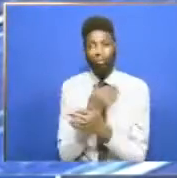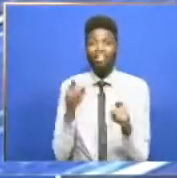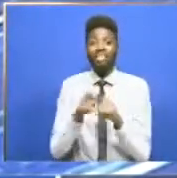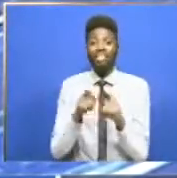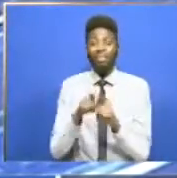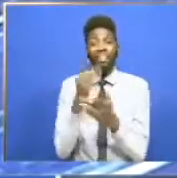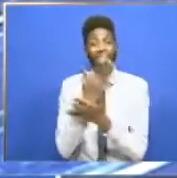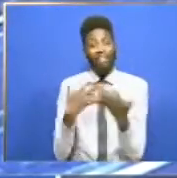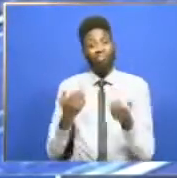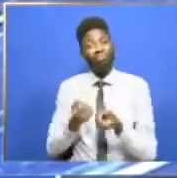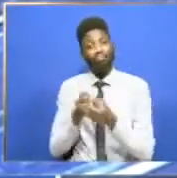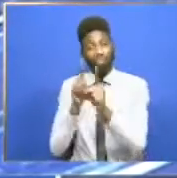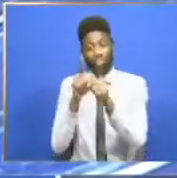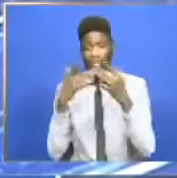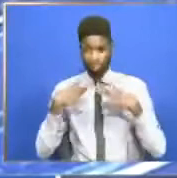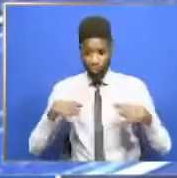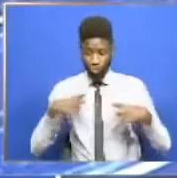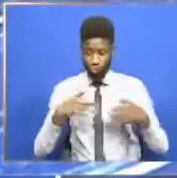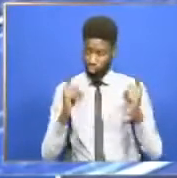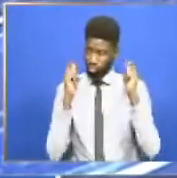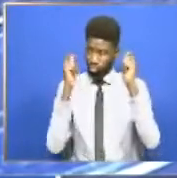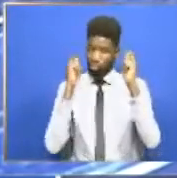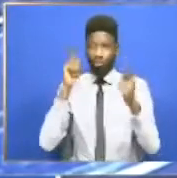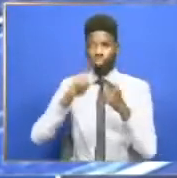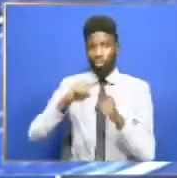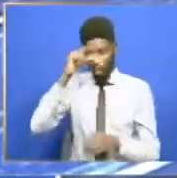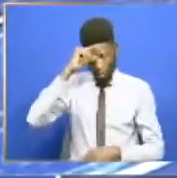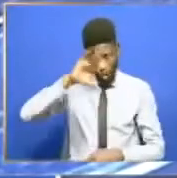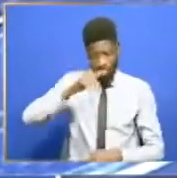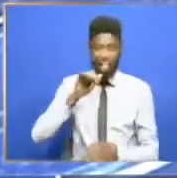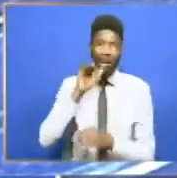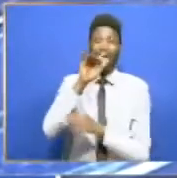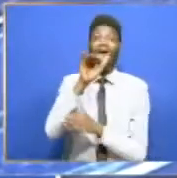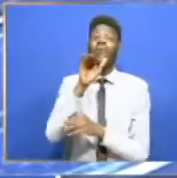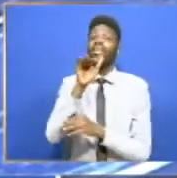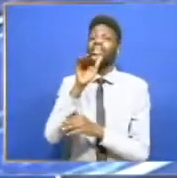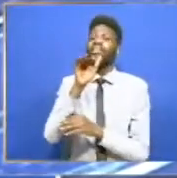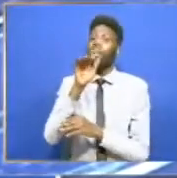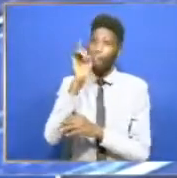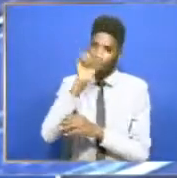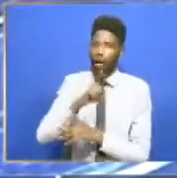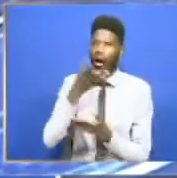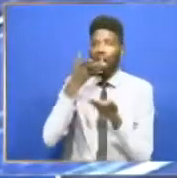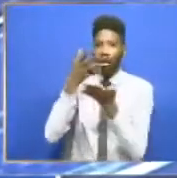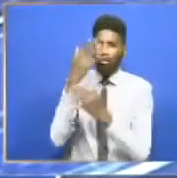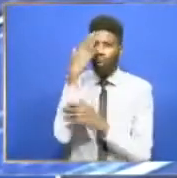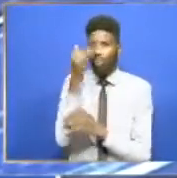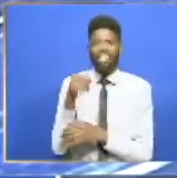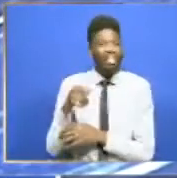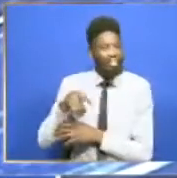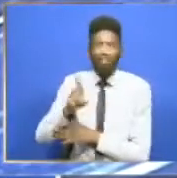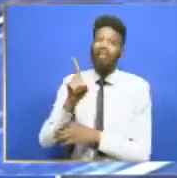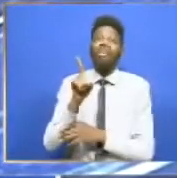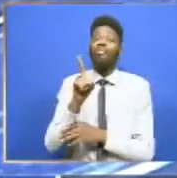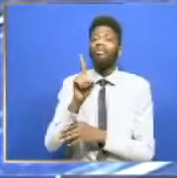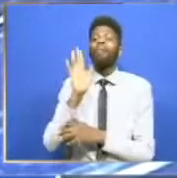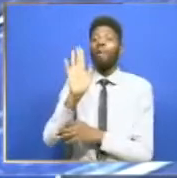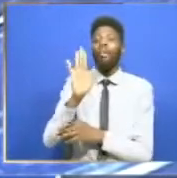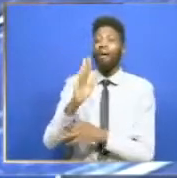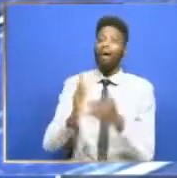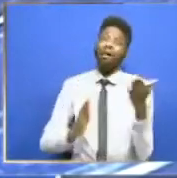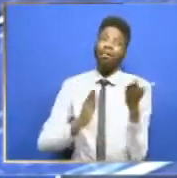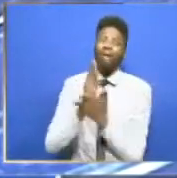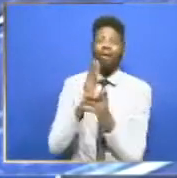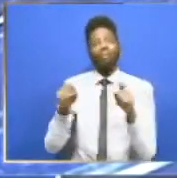traders marched to county enforcement offices to demand answers on what they termed as gross violation of their basic human rights